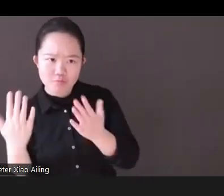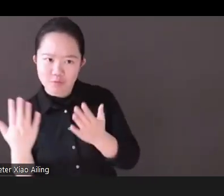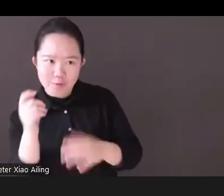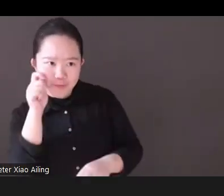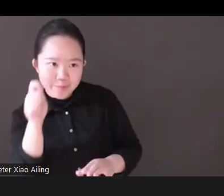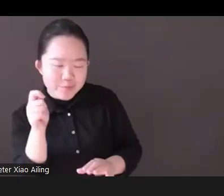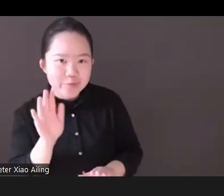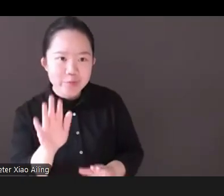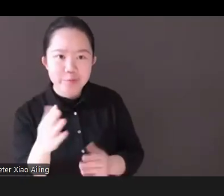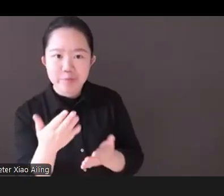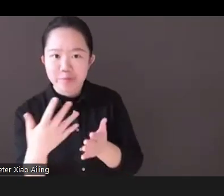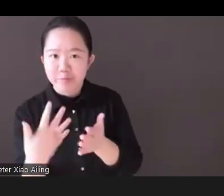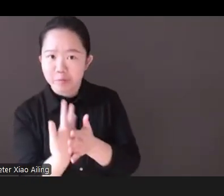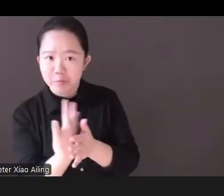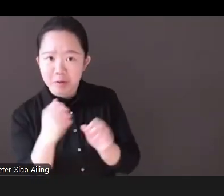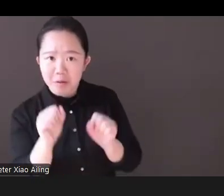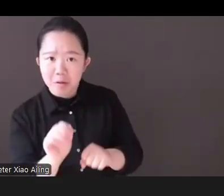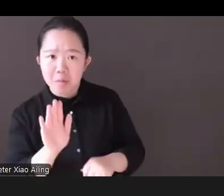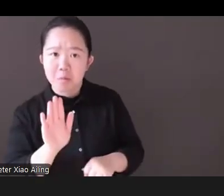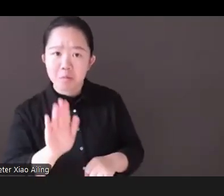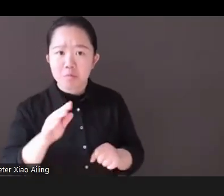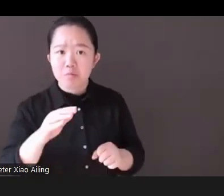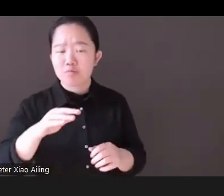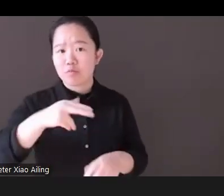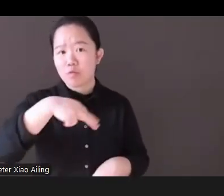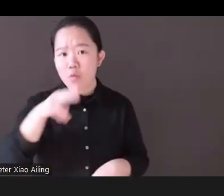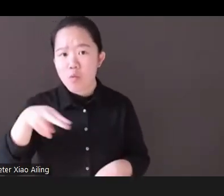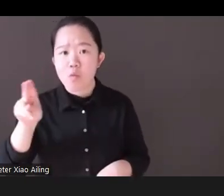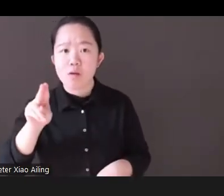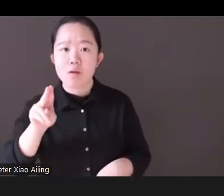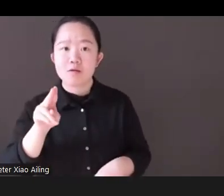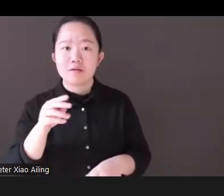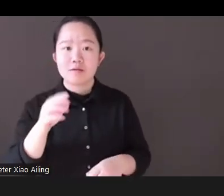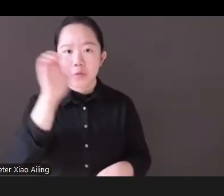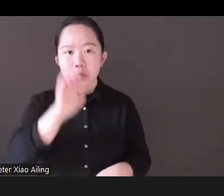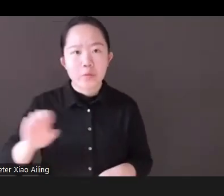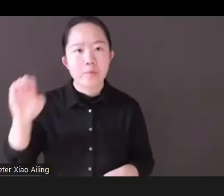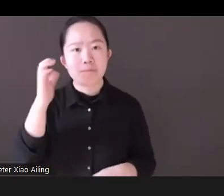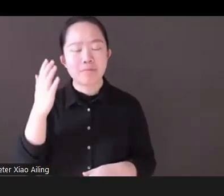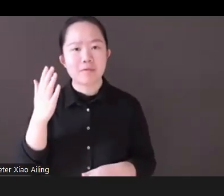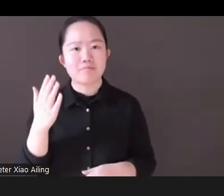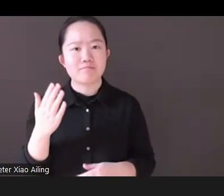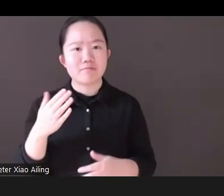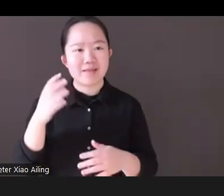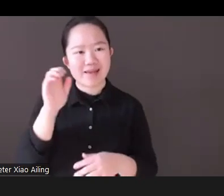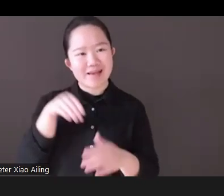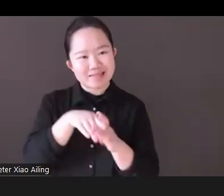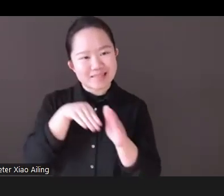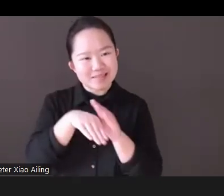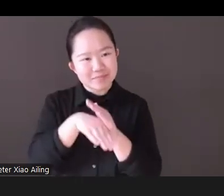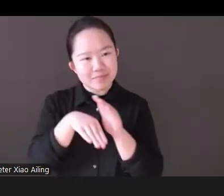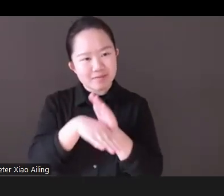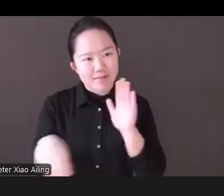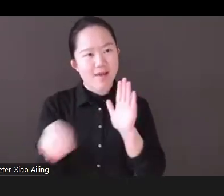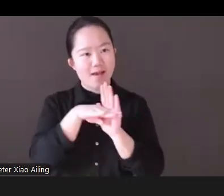been transposed yet. So we don't really know much about how it's going to be. But we